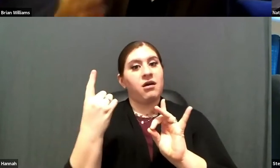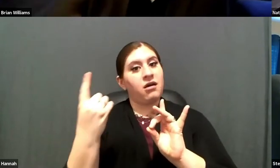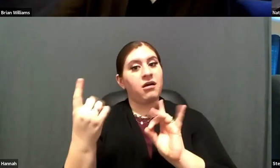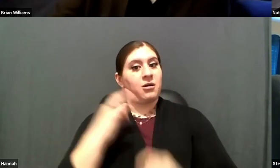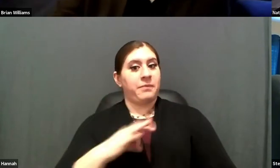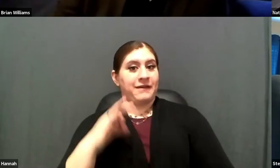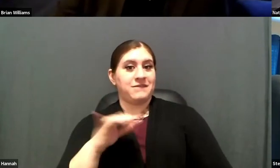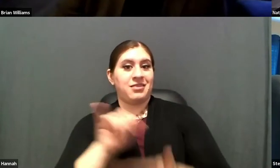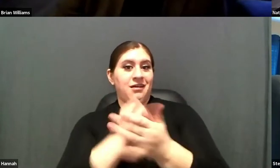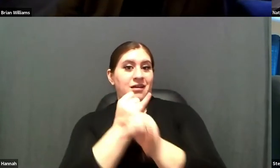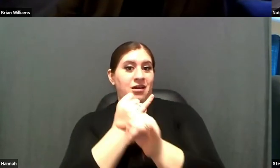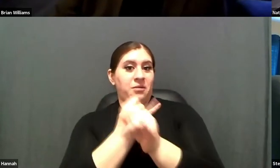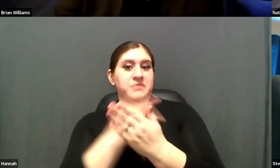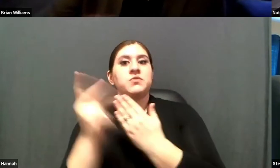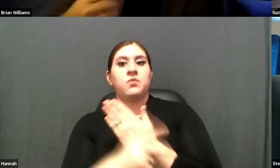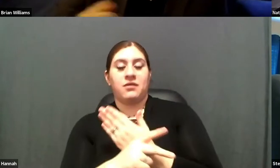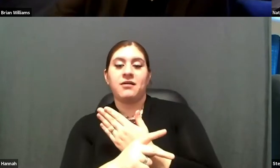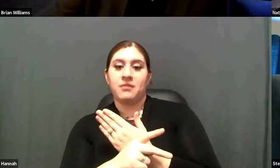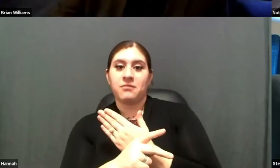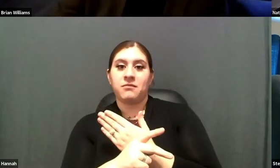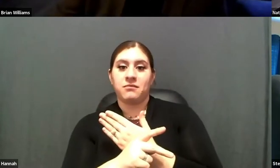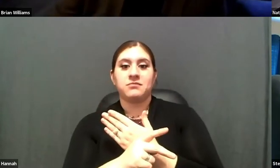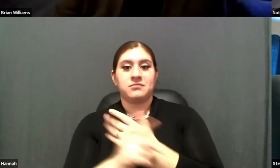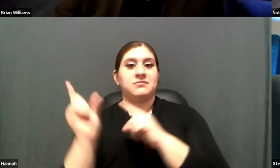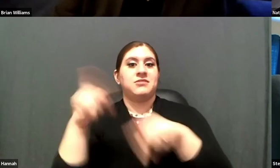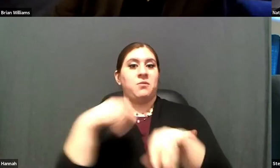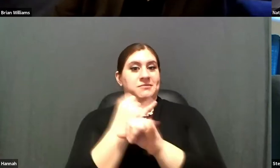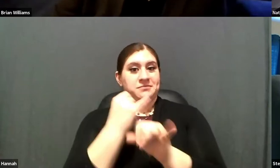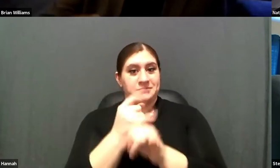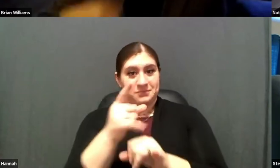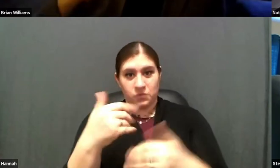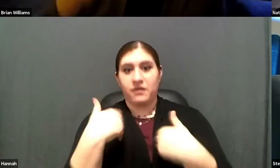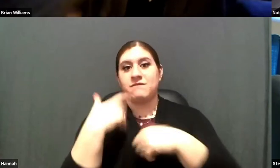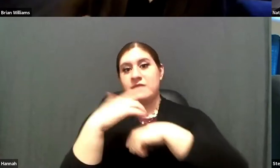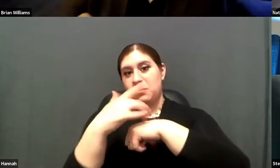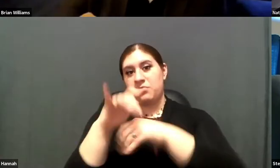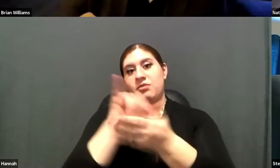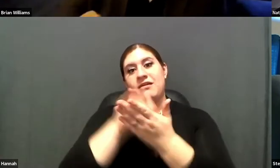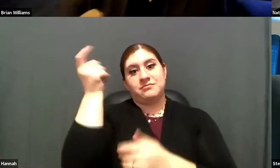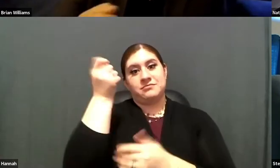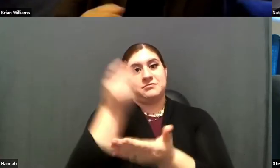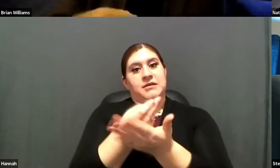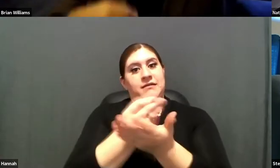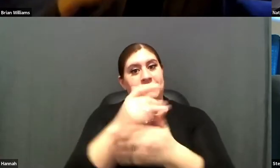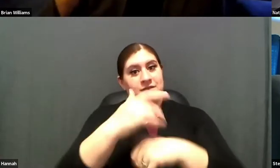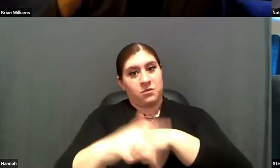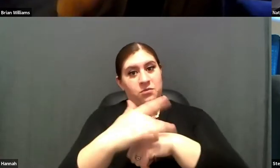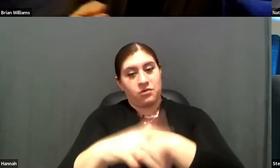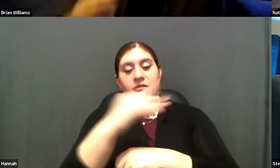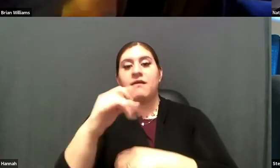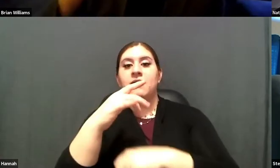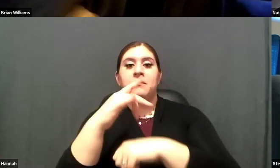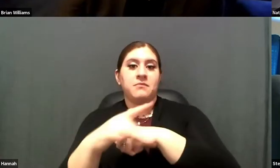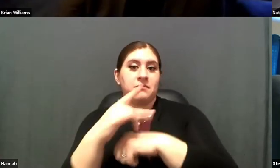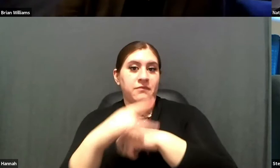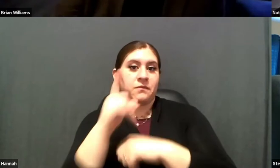of the on-campus program coming on campus is you do have availability of those scholarships and availability of